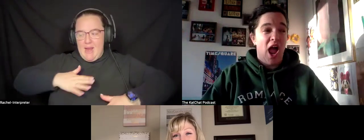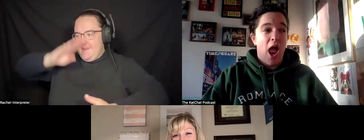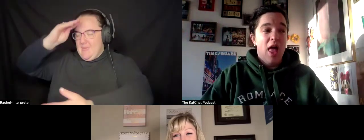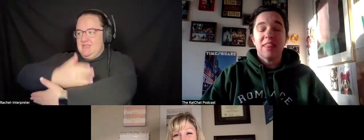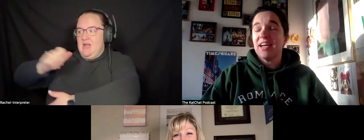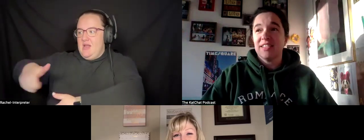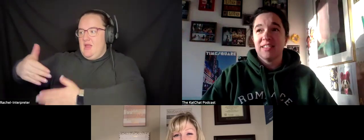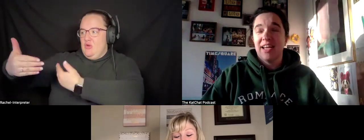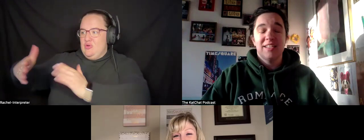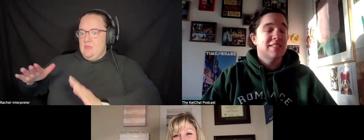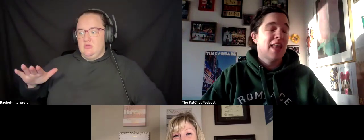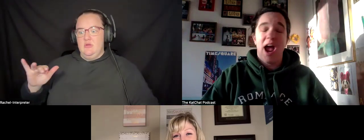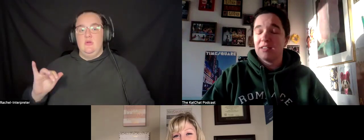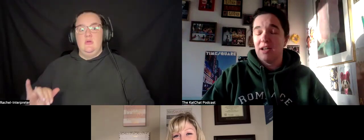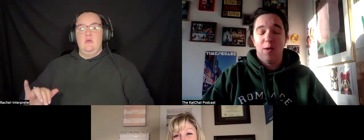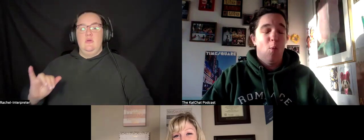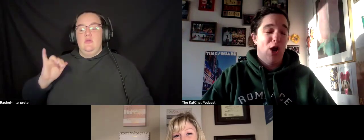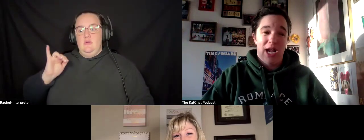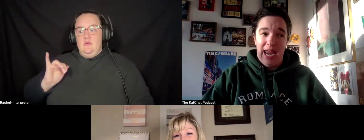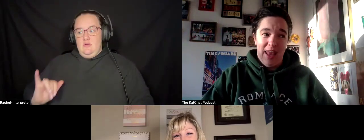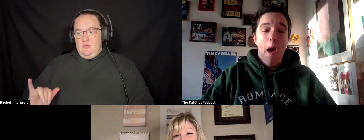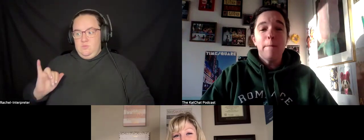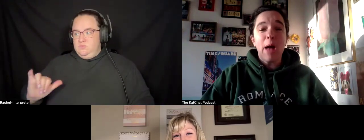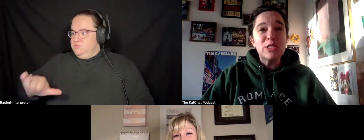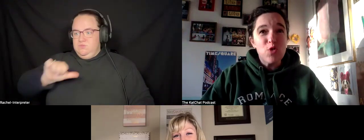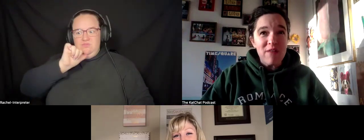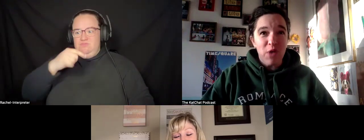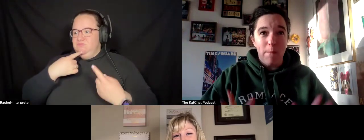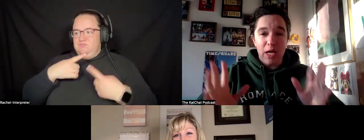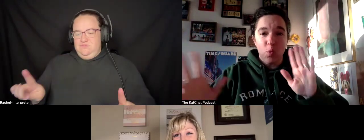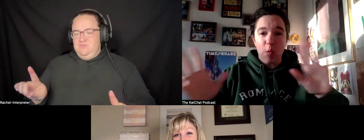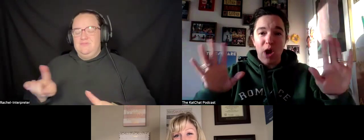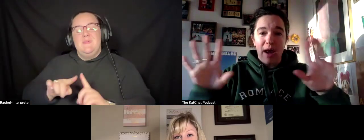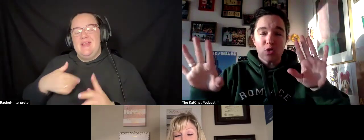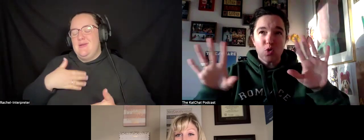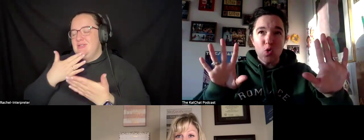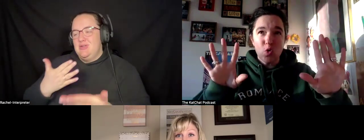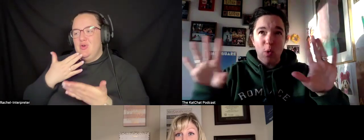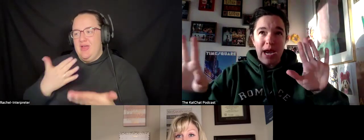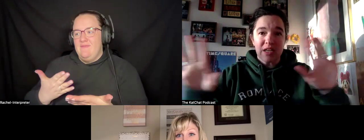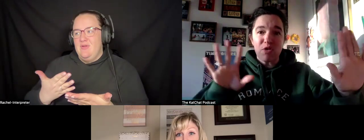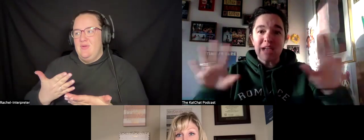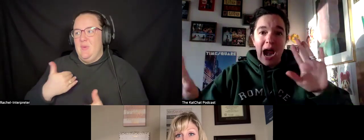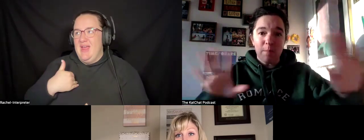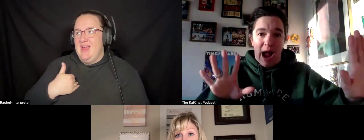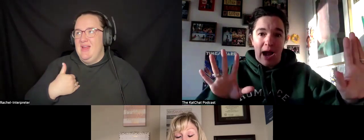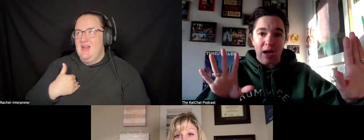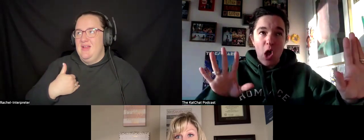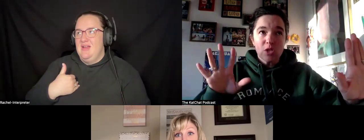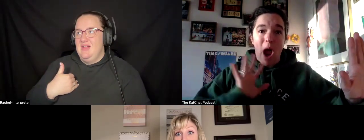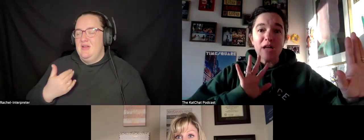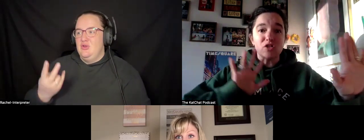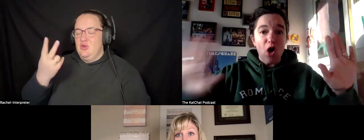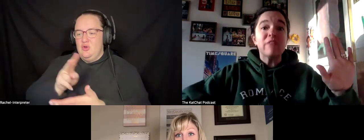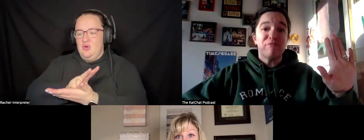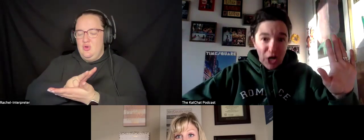I was like, they're not working. But I was grateful because we were at a 2 week different timeline.